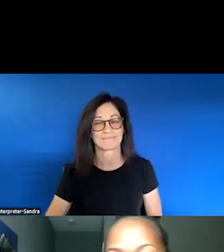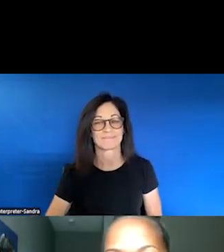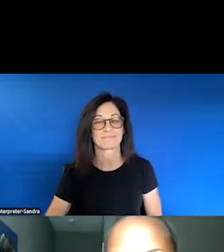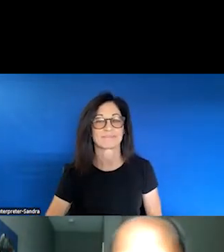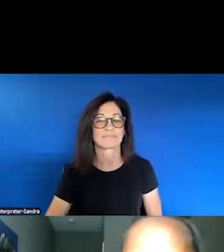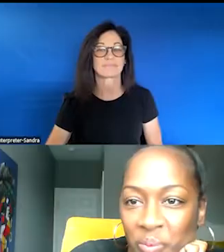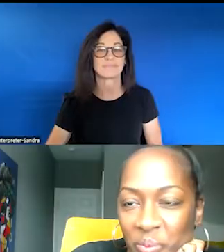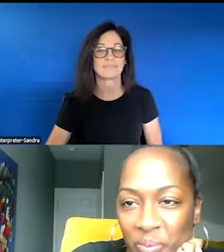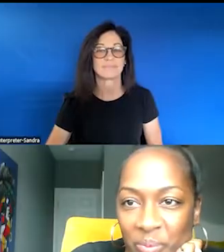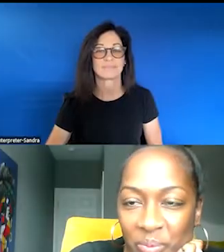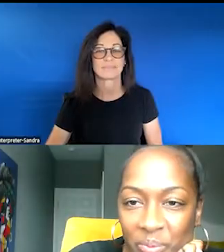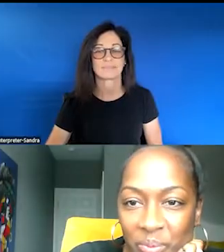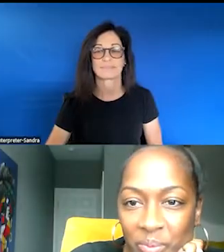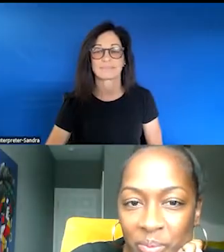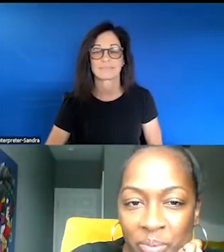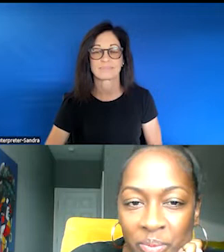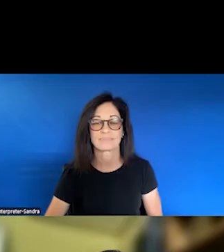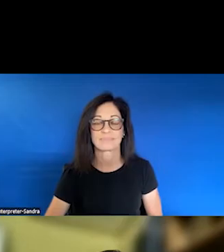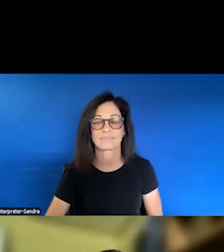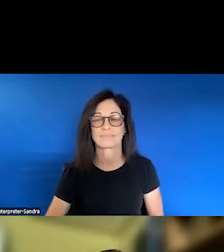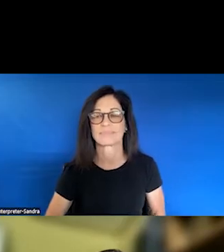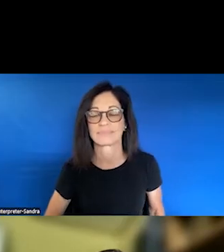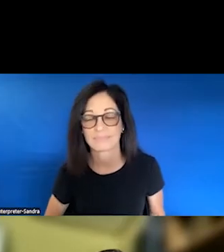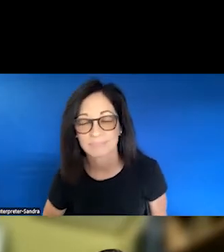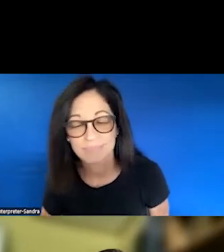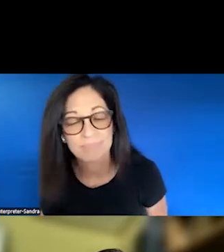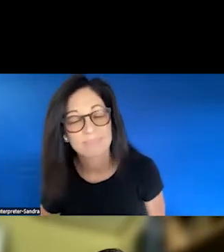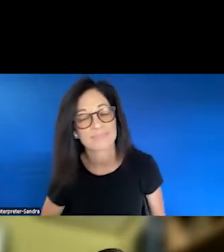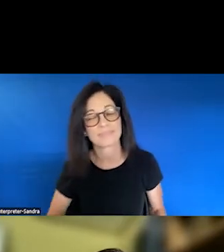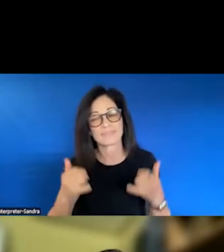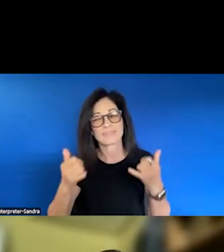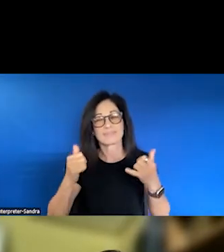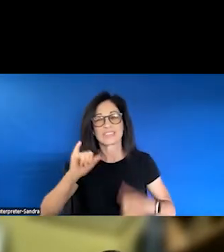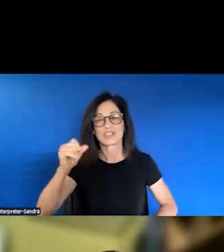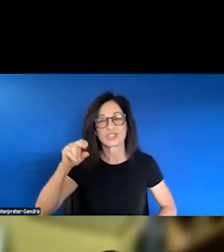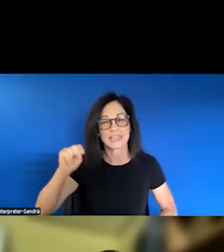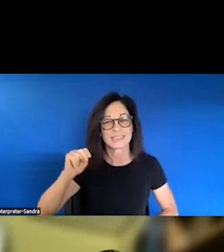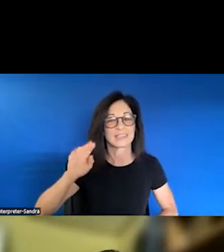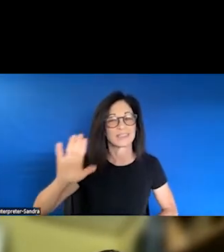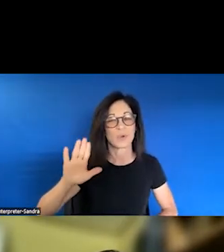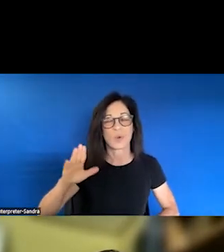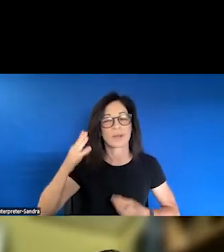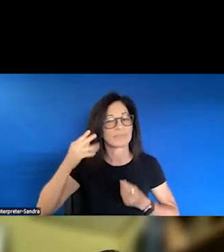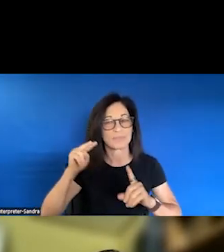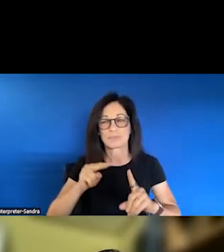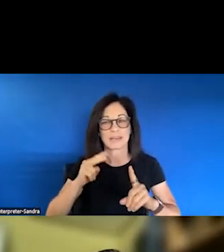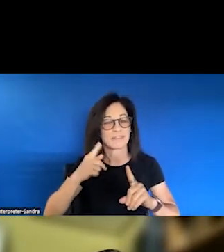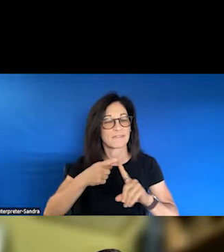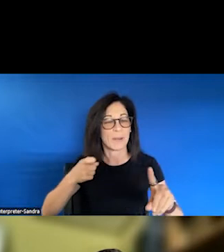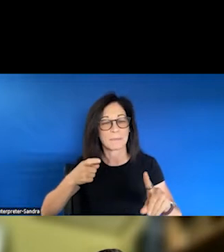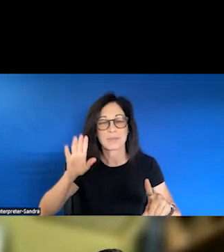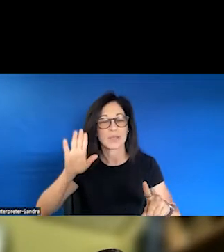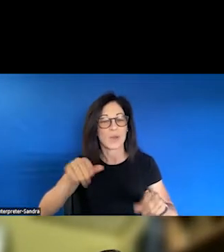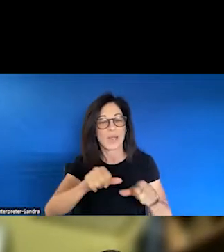Jason, what about your reflections kind of from where you sit at Trek Medics International? How do you see